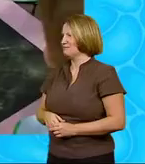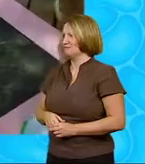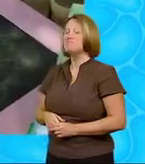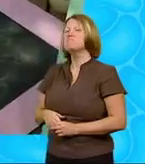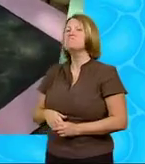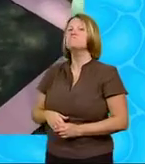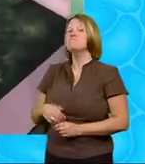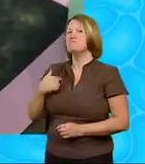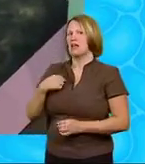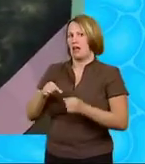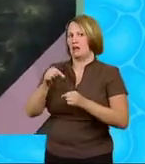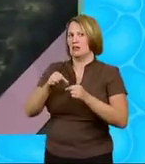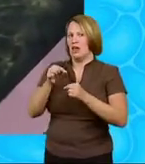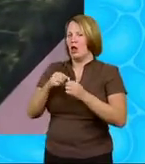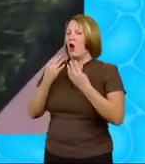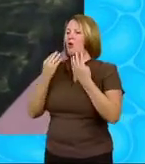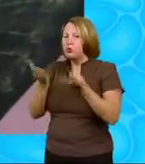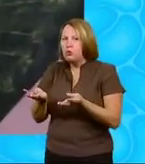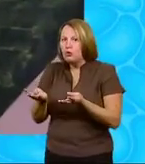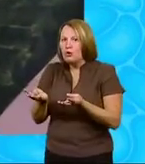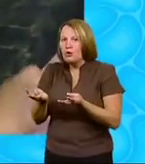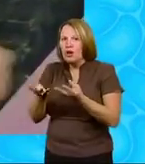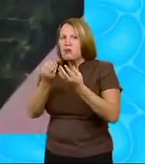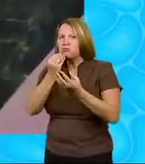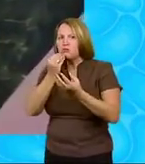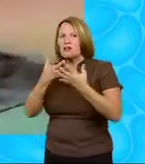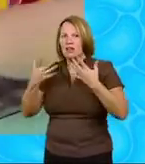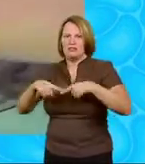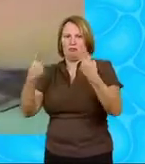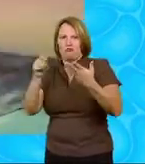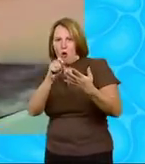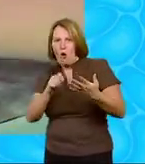Candles blown out. Birthday cake eaten. Let's draw something else.